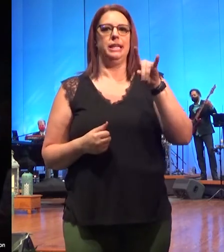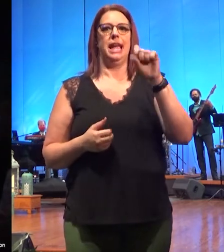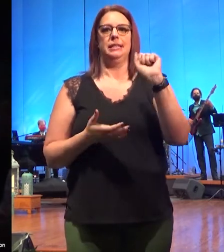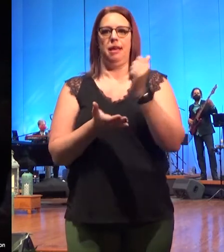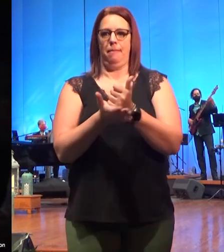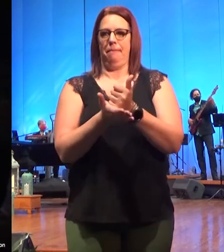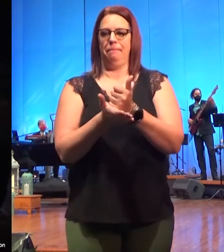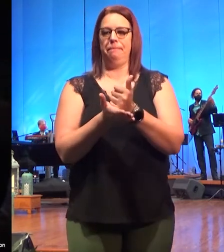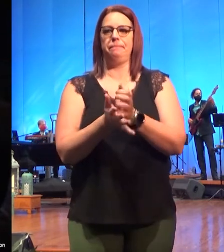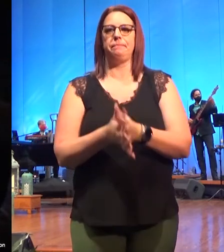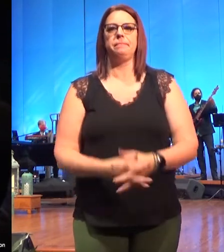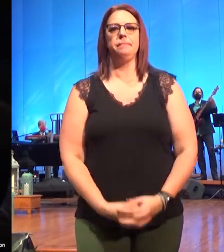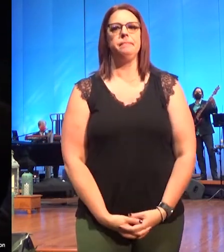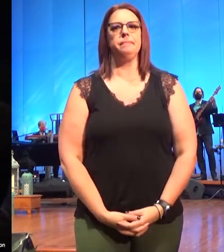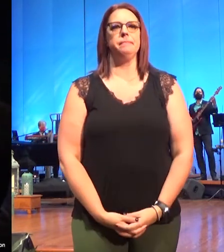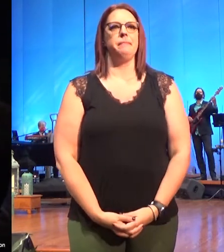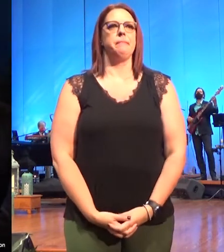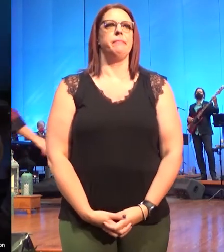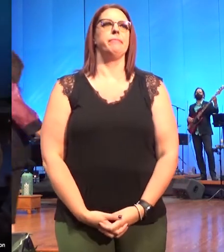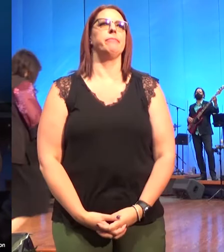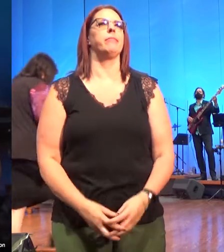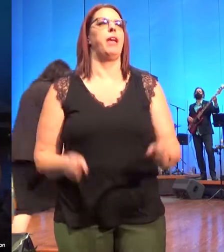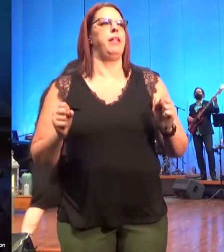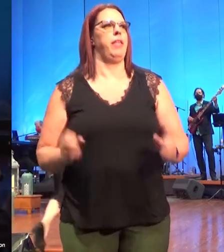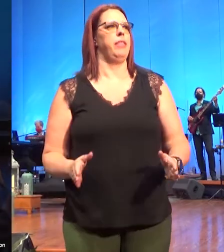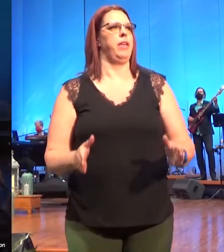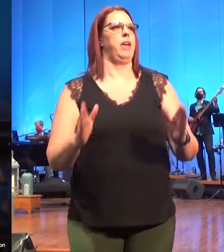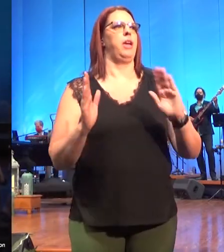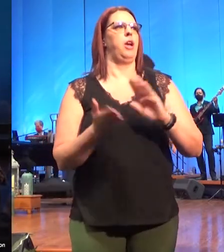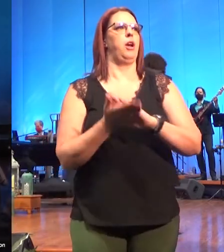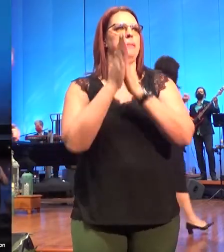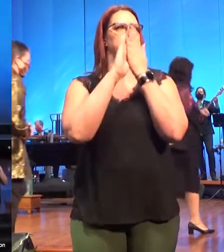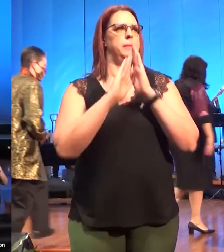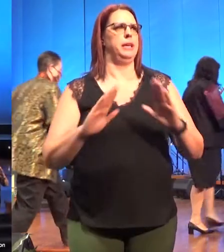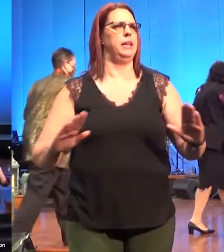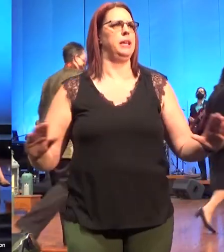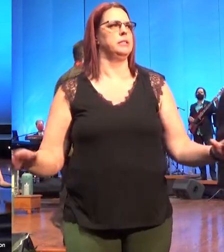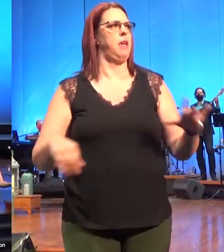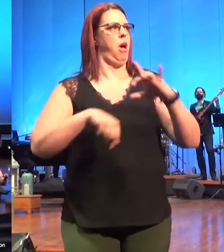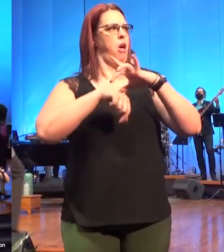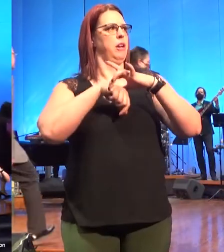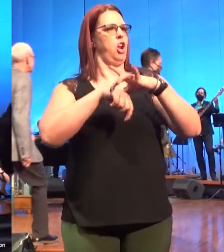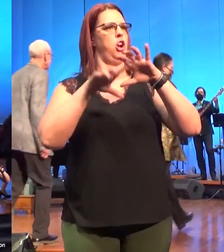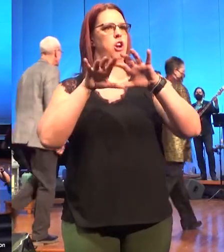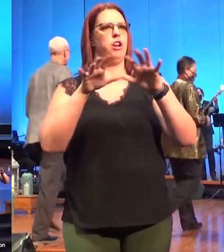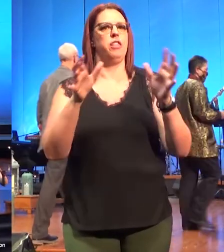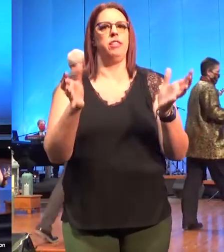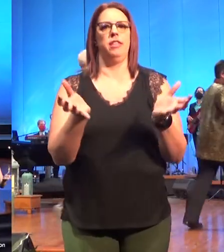Let there be peace